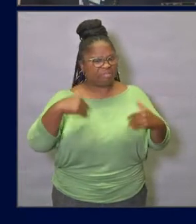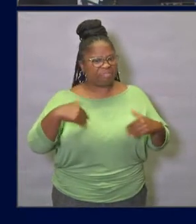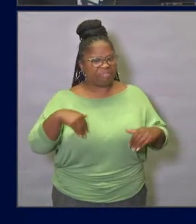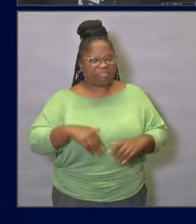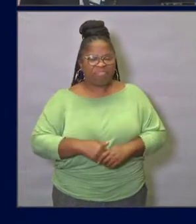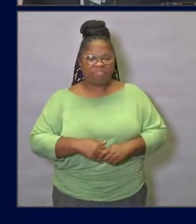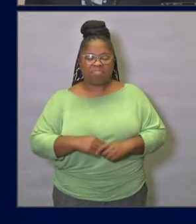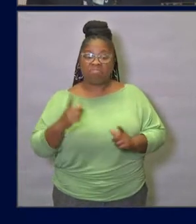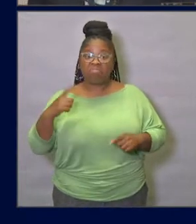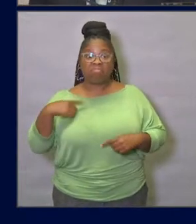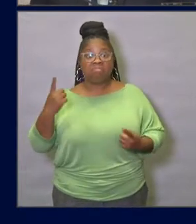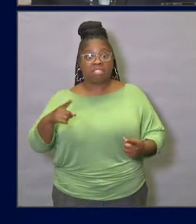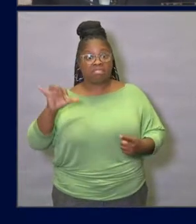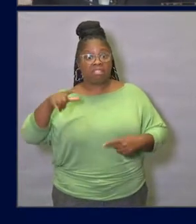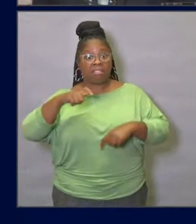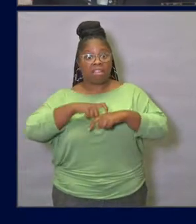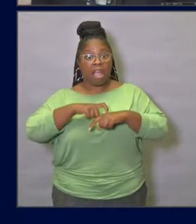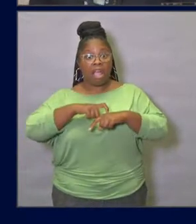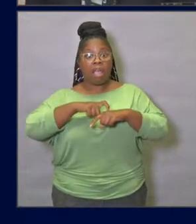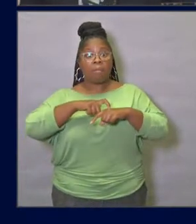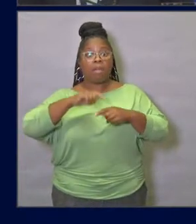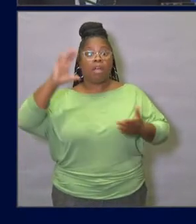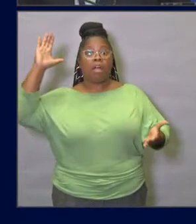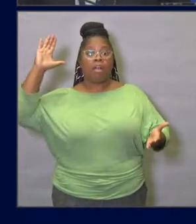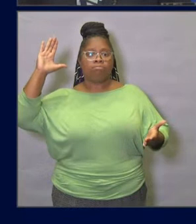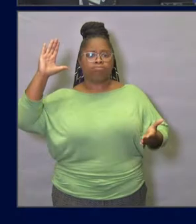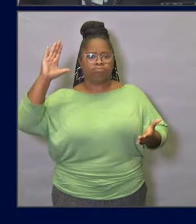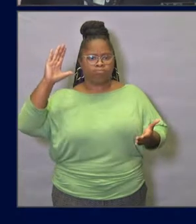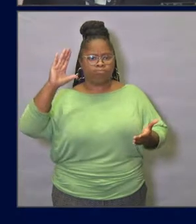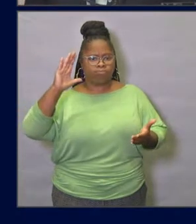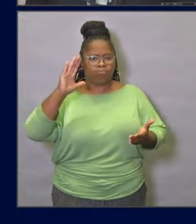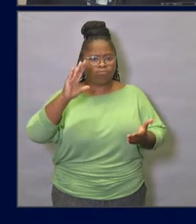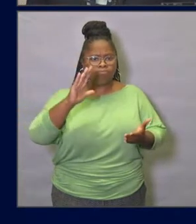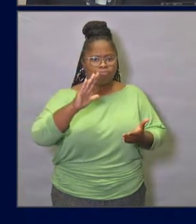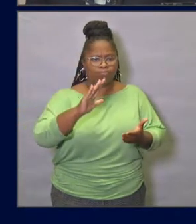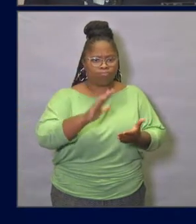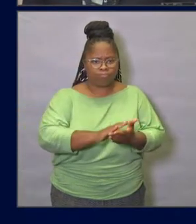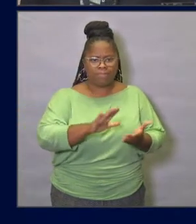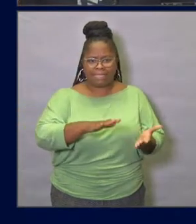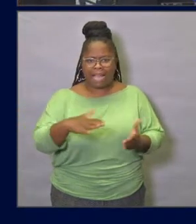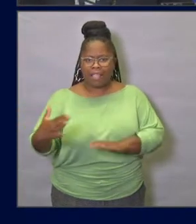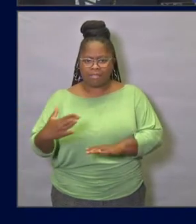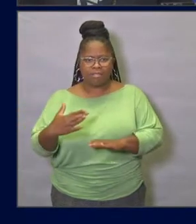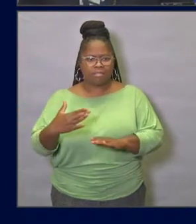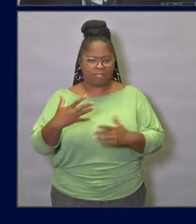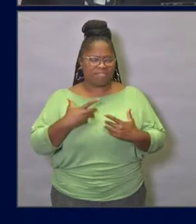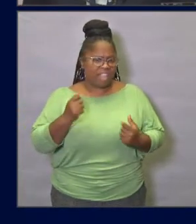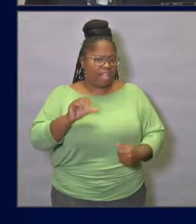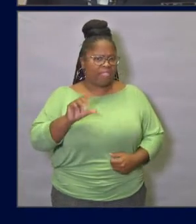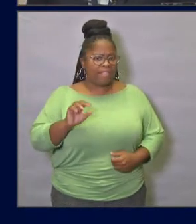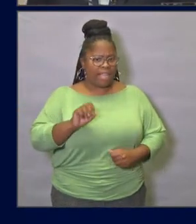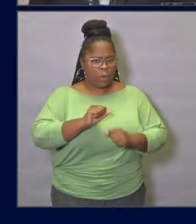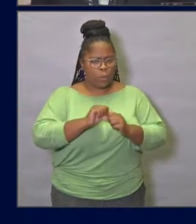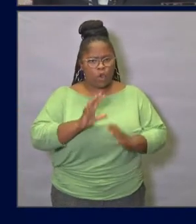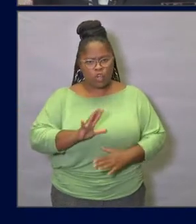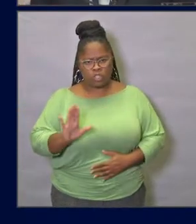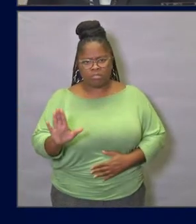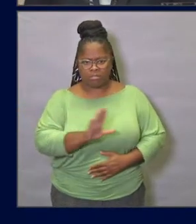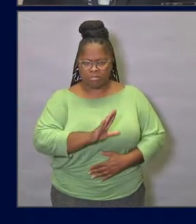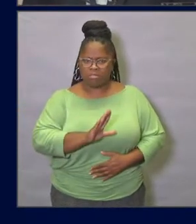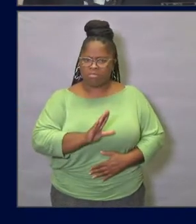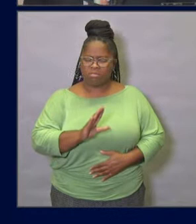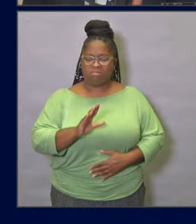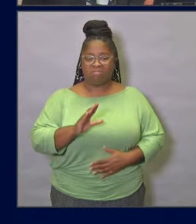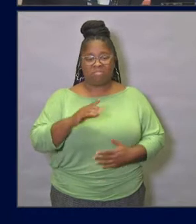healthcare workers, and we're hoping that our continued efforts to ensure safety for healthcare workers continues to result in